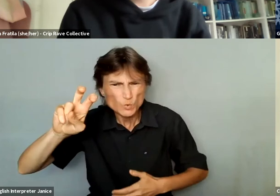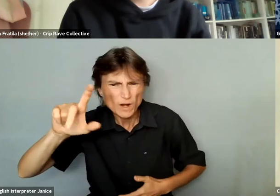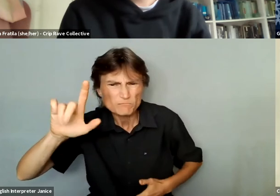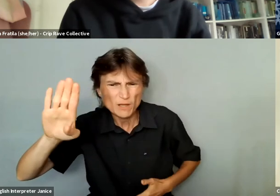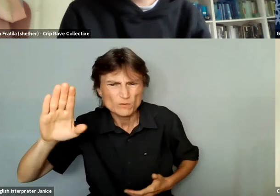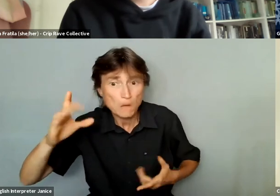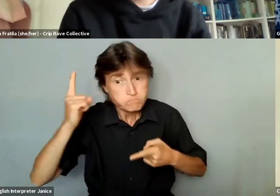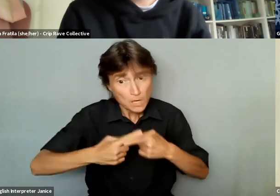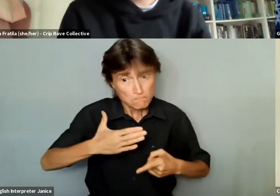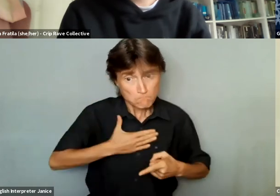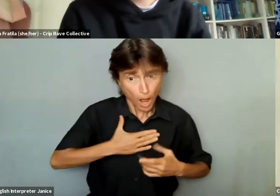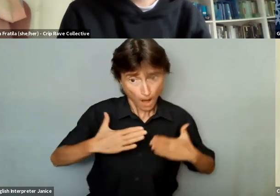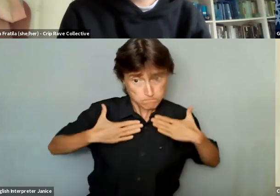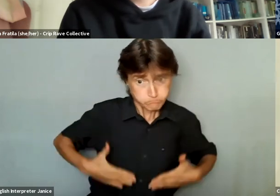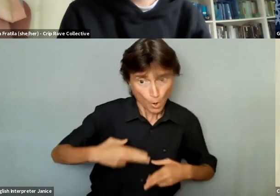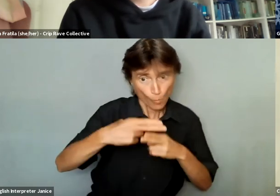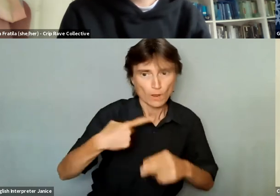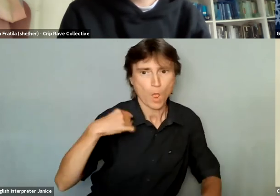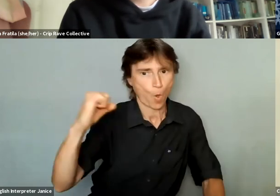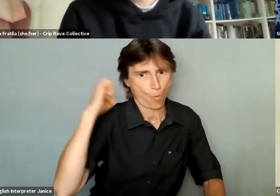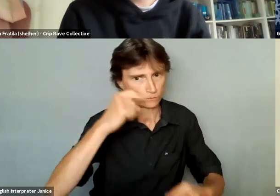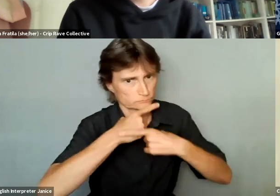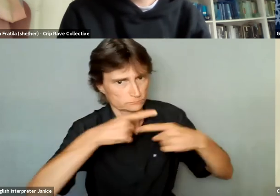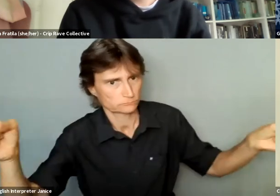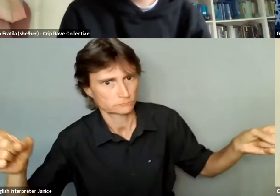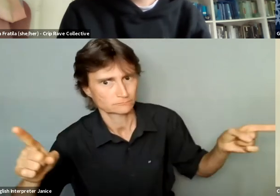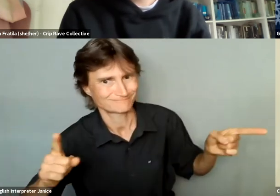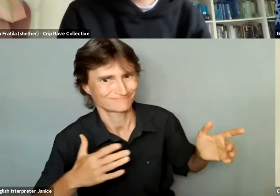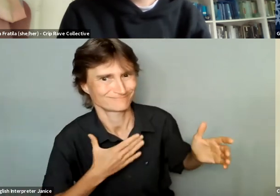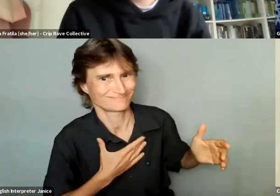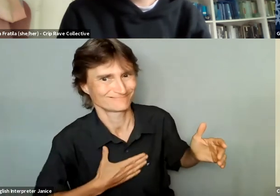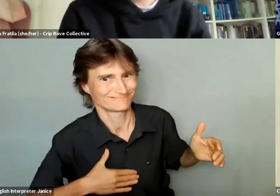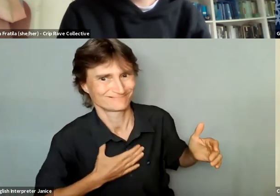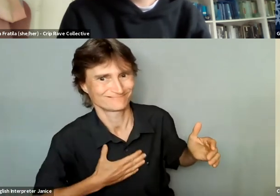weight, which I will not disclose.